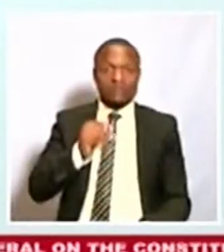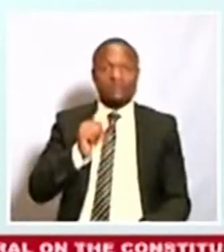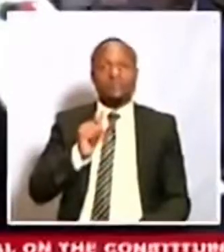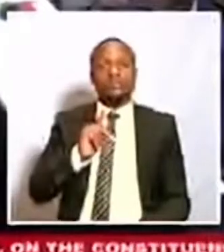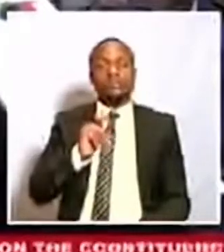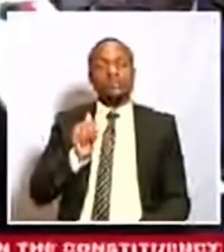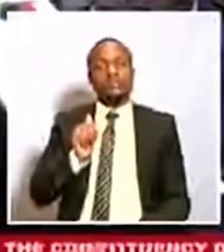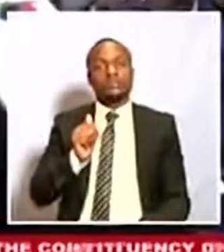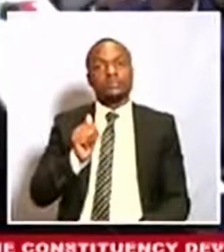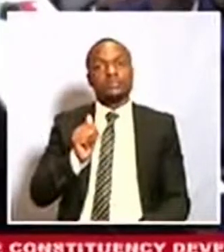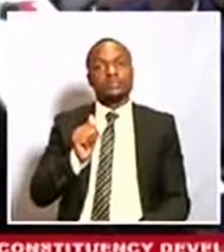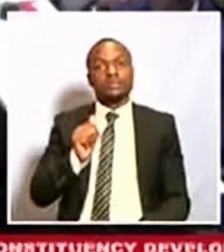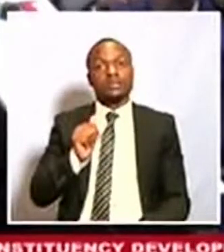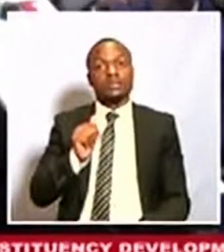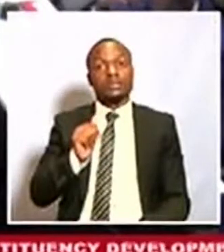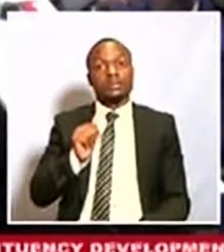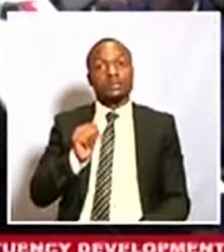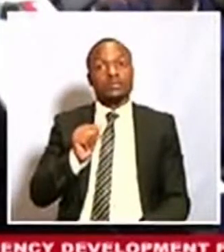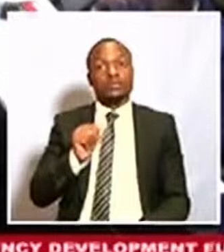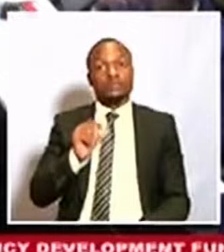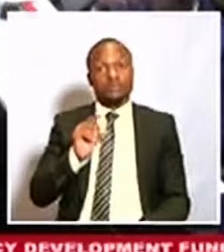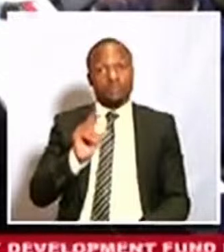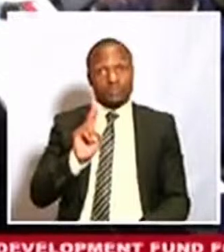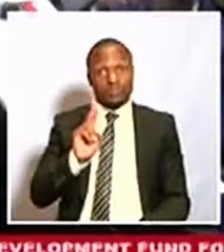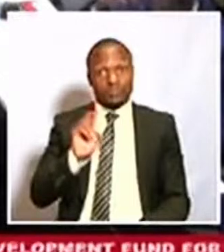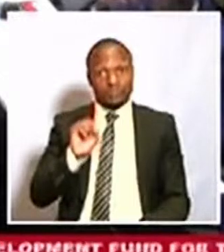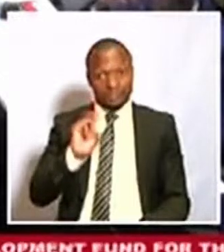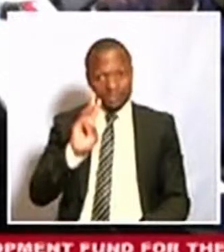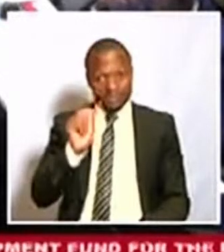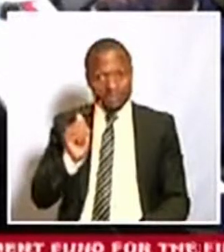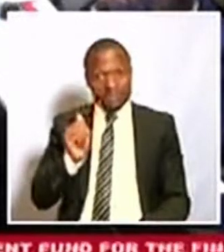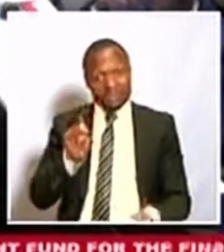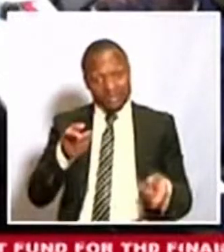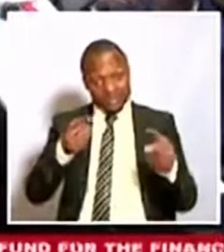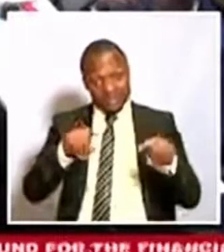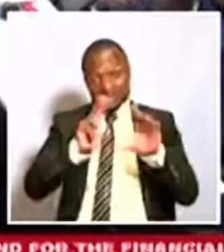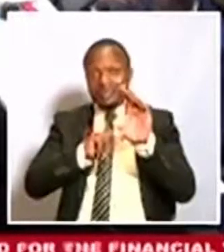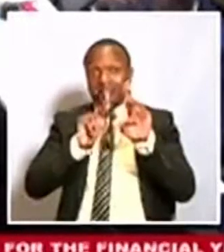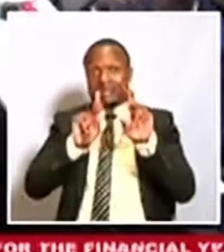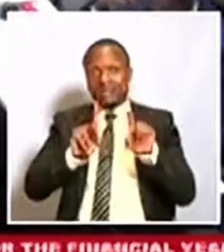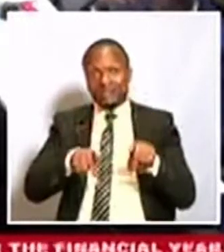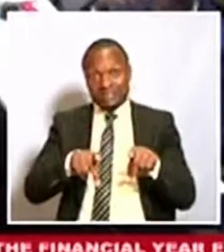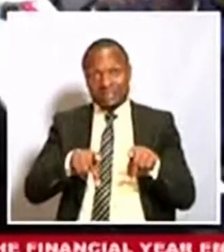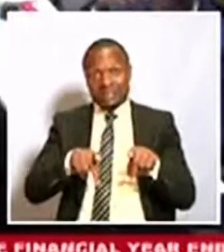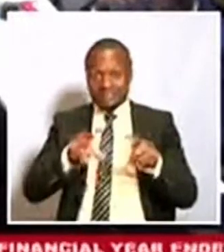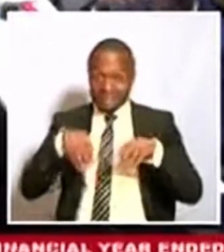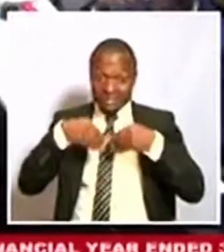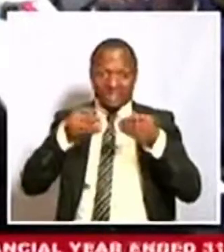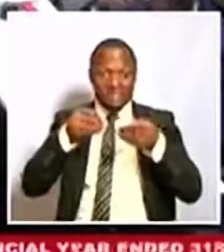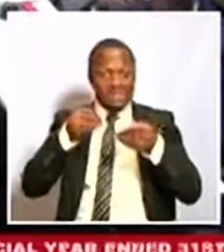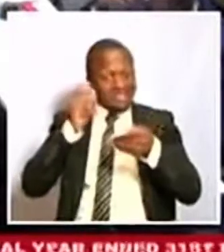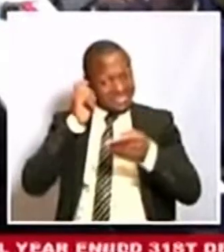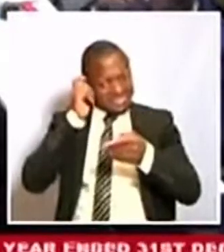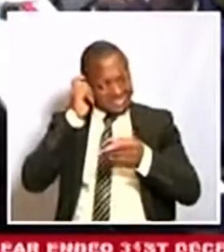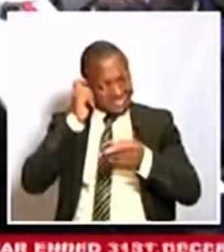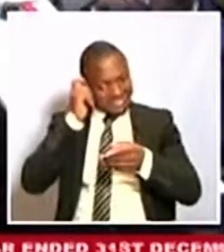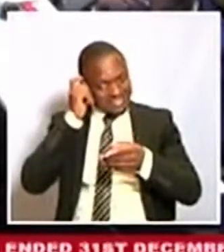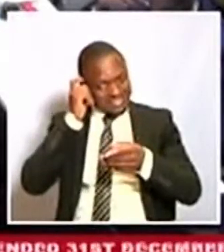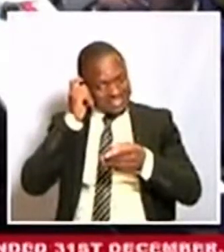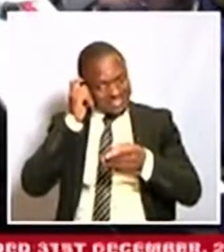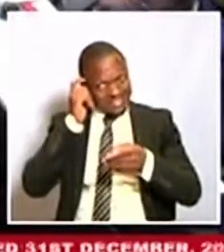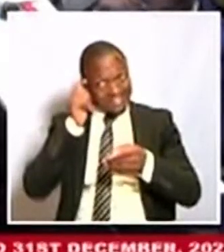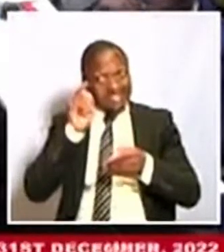you seem to know better. When the chairman is giving an assumption, we are also thinking loudly. Exactly. And